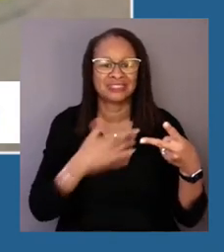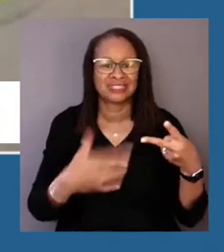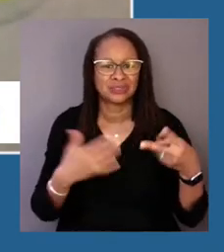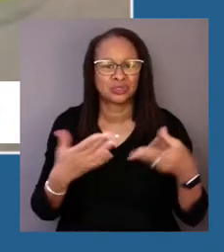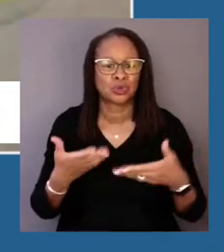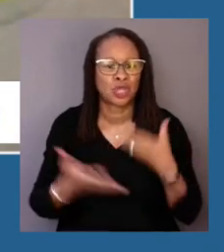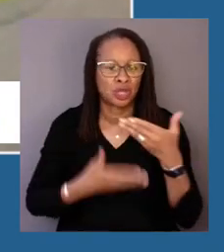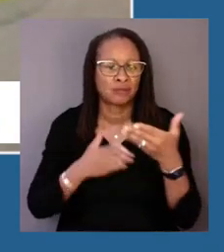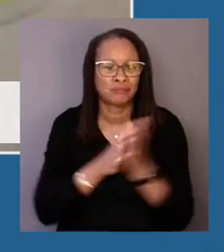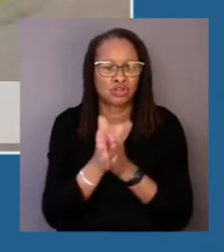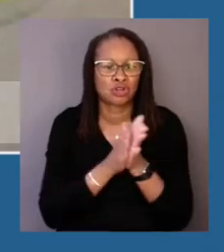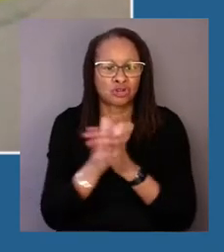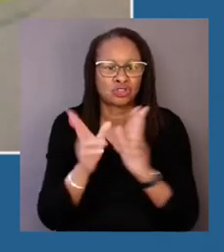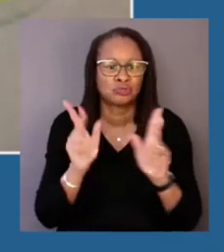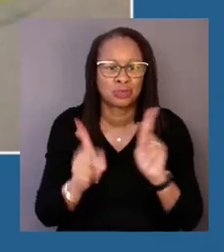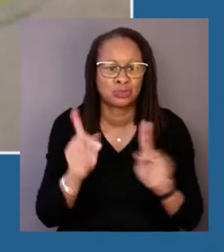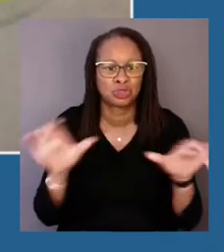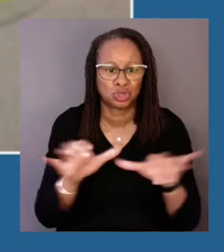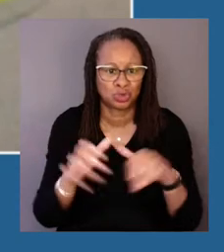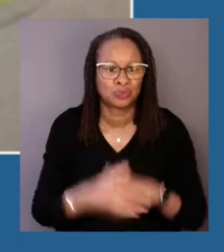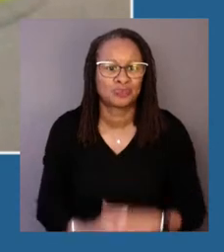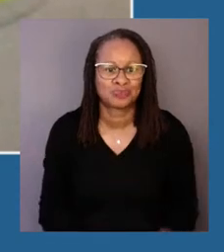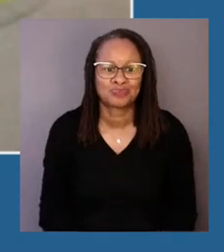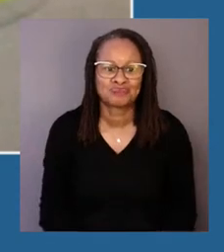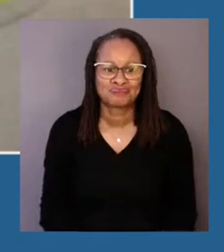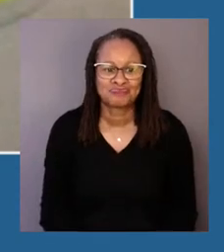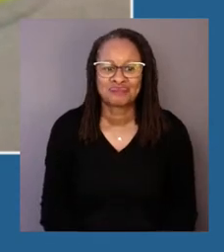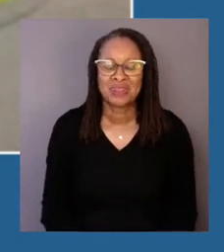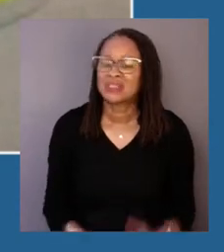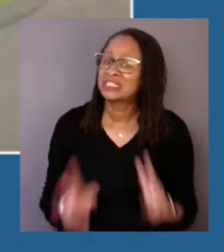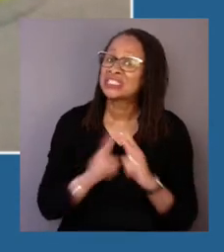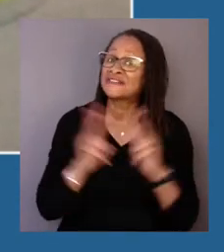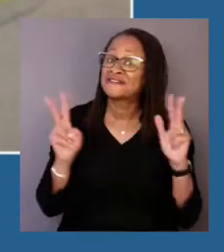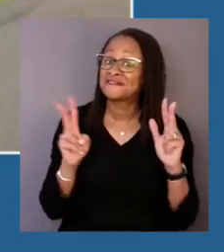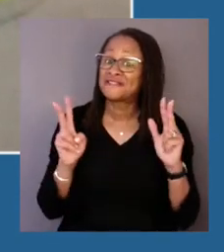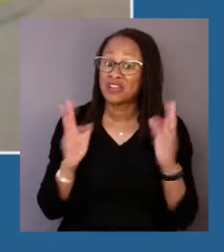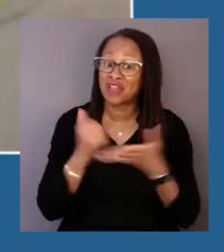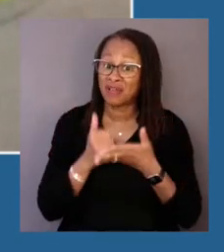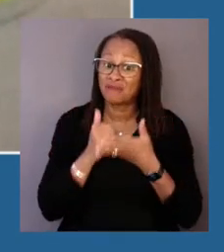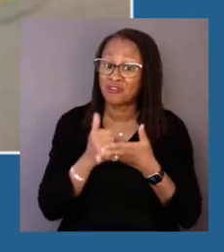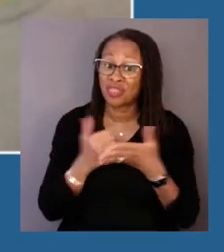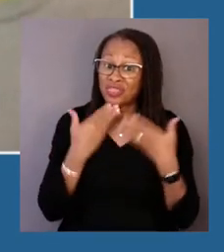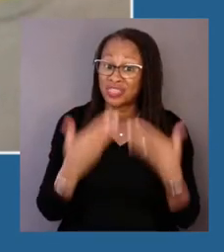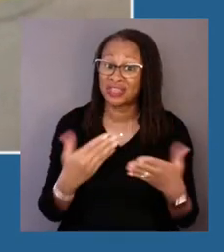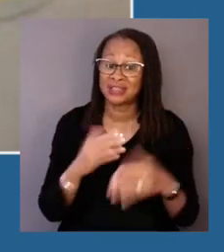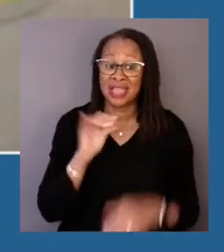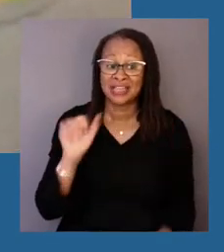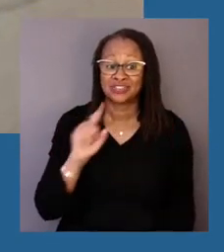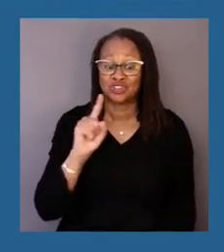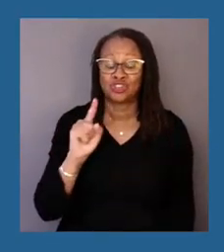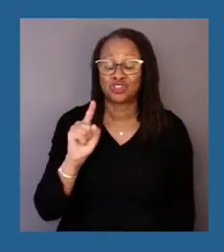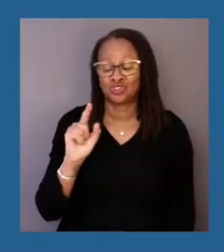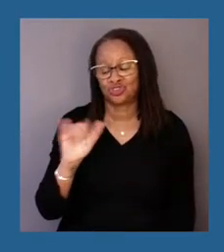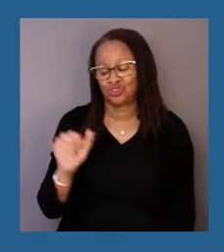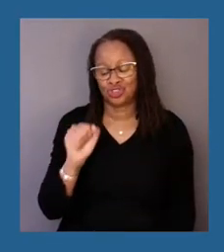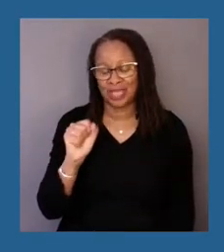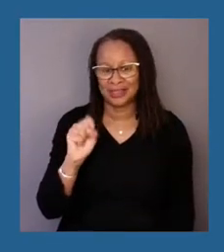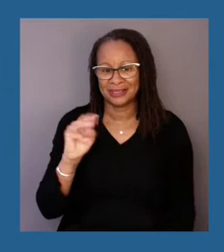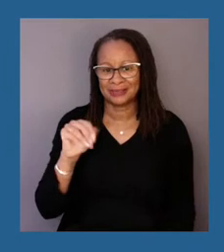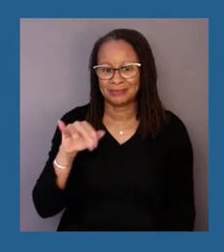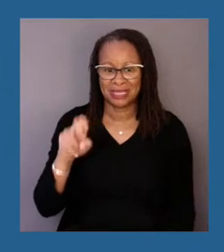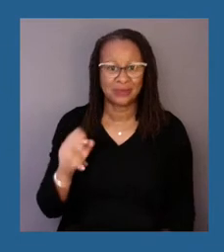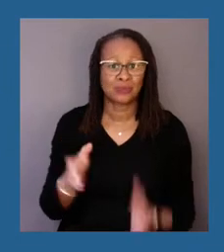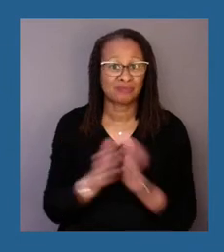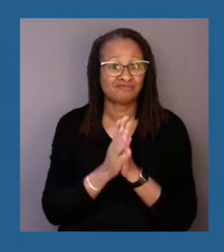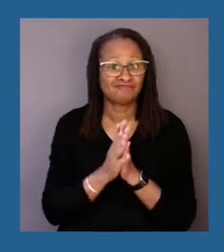do. That's incredibly helpful. And it is, and if we could bring Jasmine back up and we'll take a couple minutes